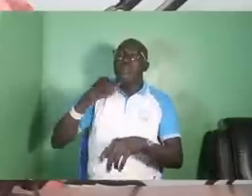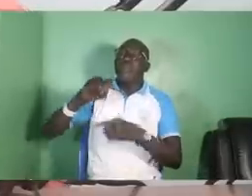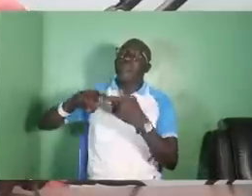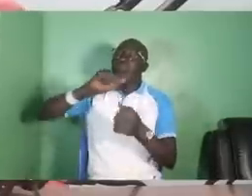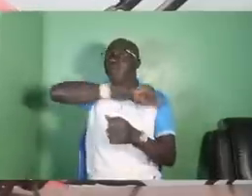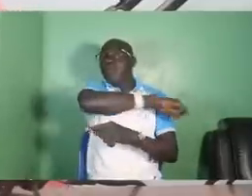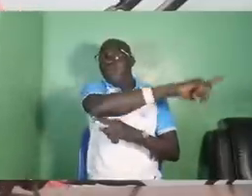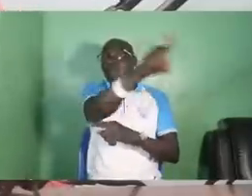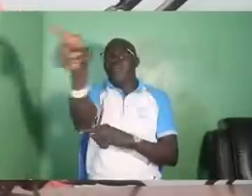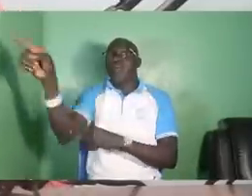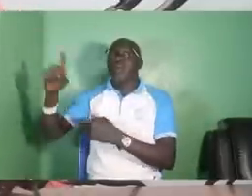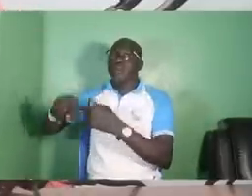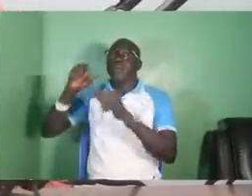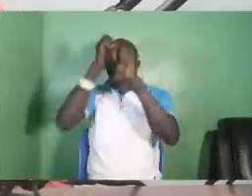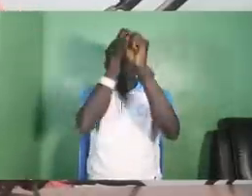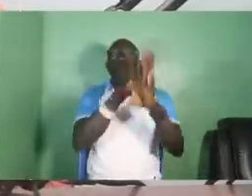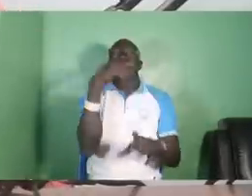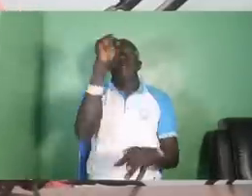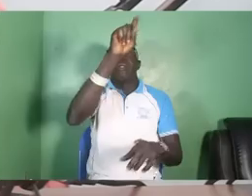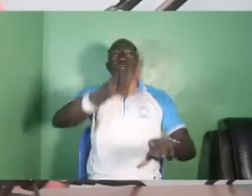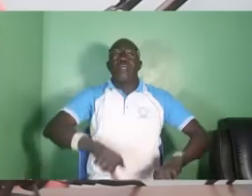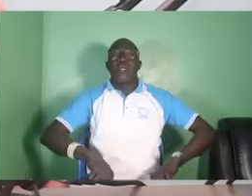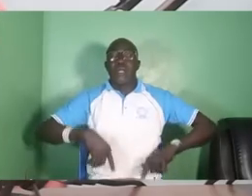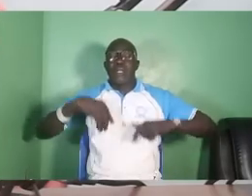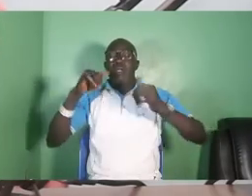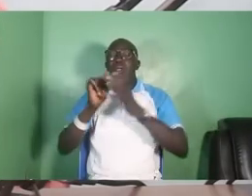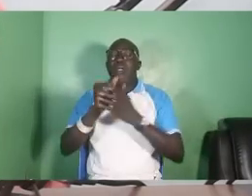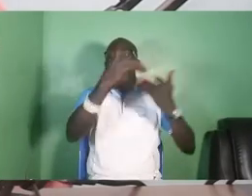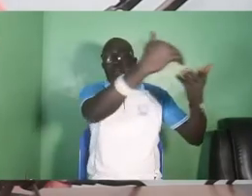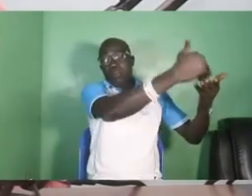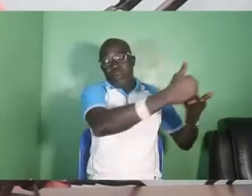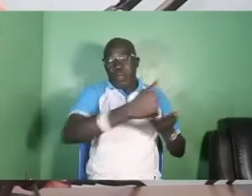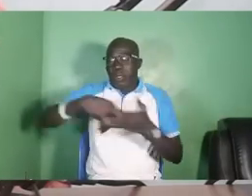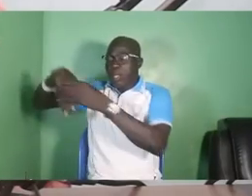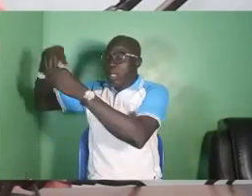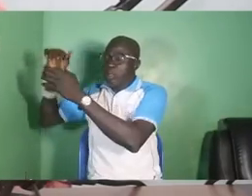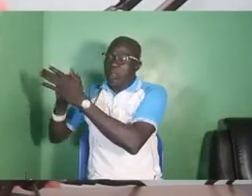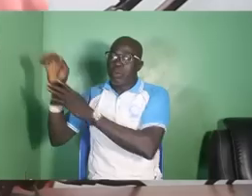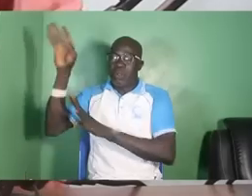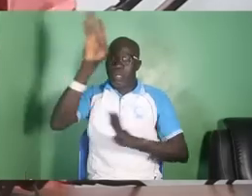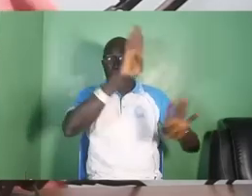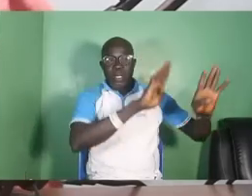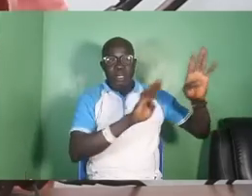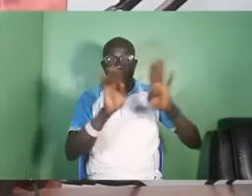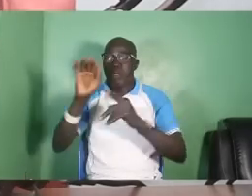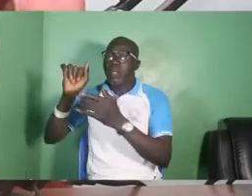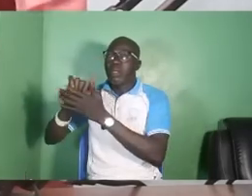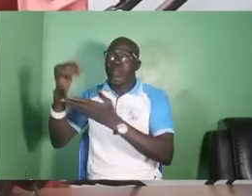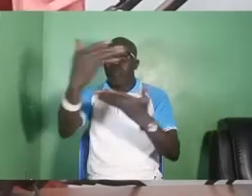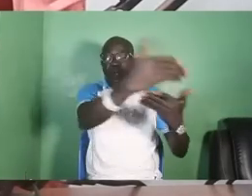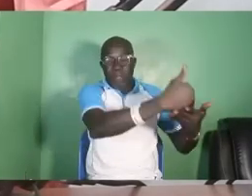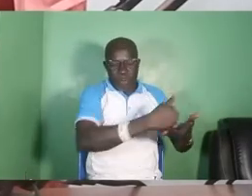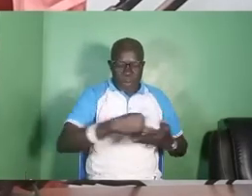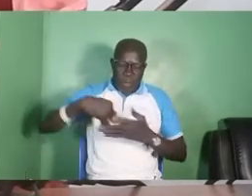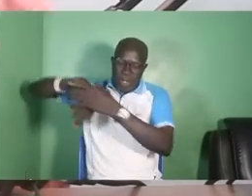Even though the Lord has sent me to everyone to bless their lives. Lati mu won kuro ni igbeko. To bring them out of captivity. Lati fa won jade kuro ni igbe. To bring